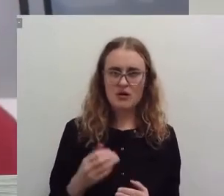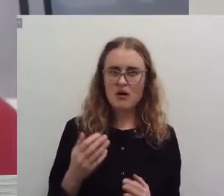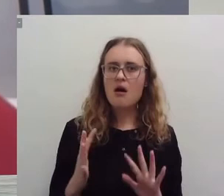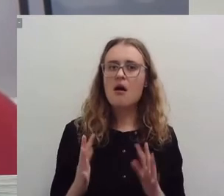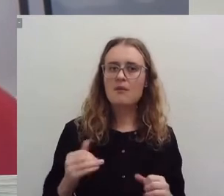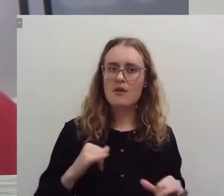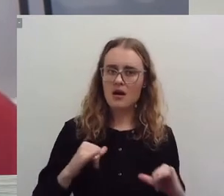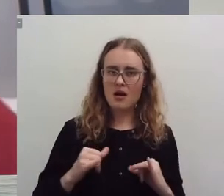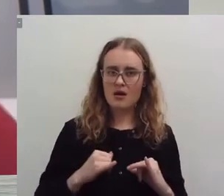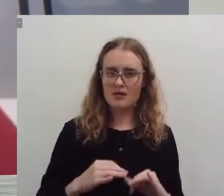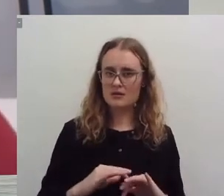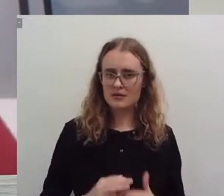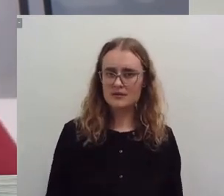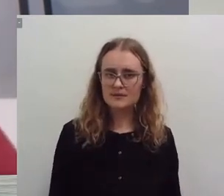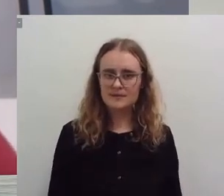different governments